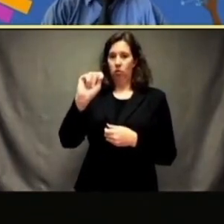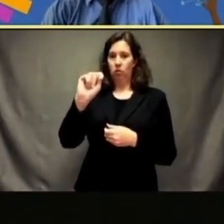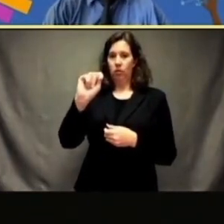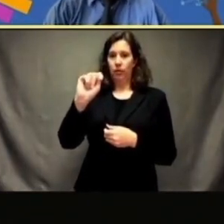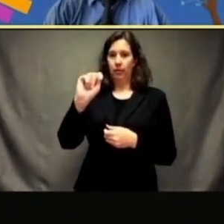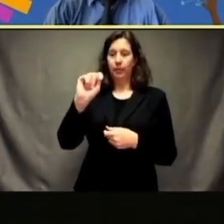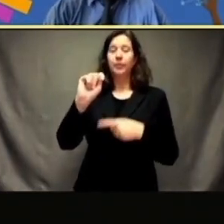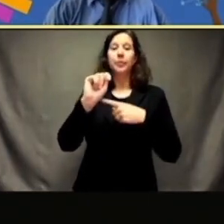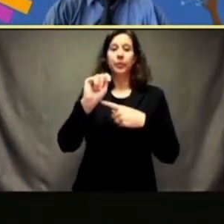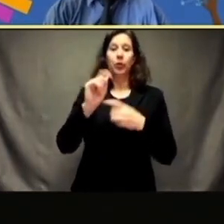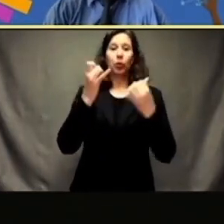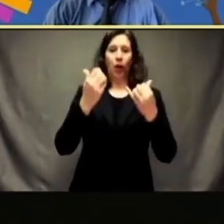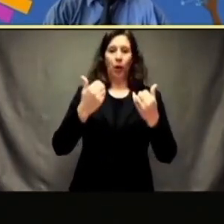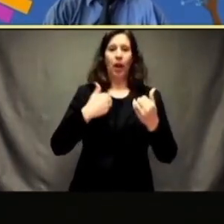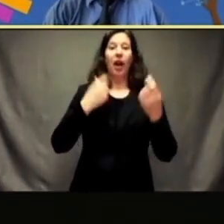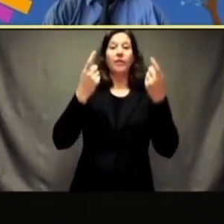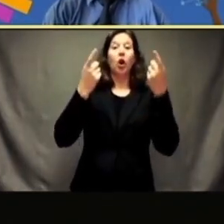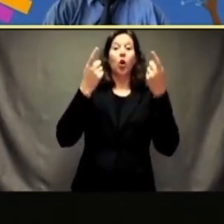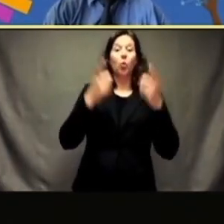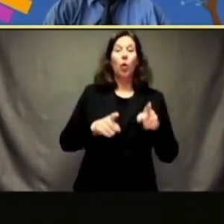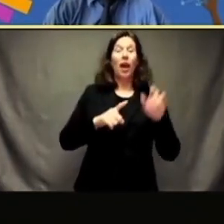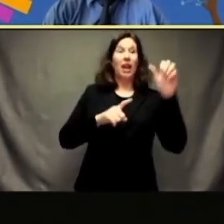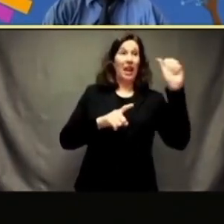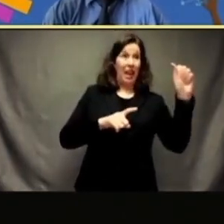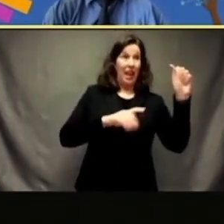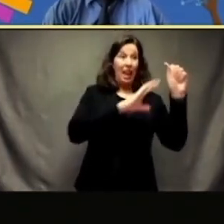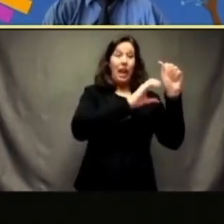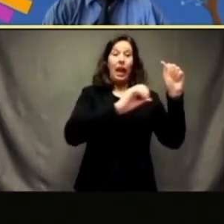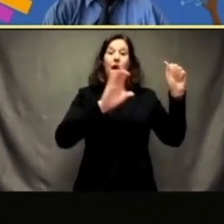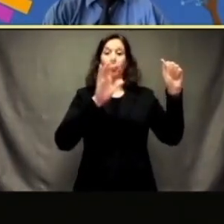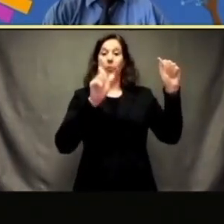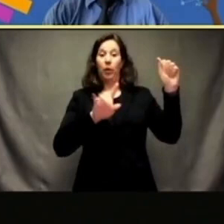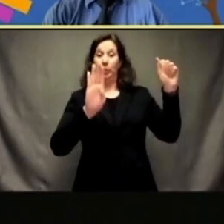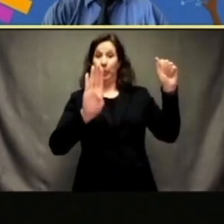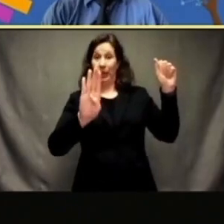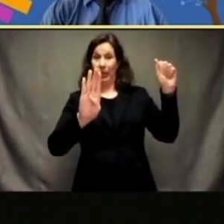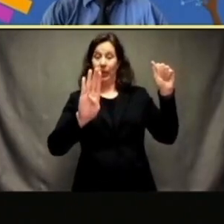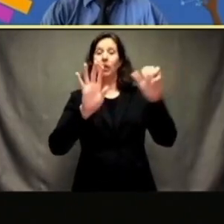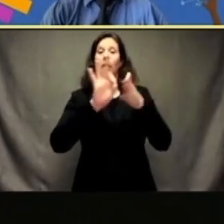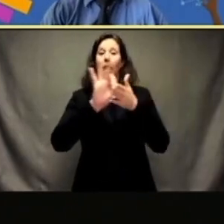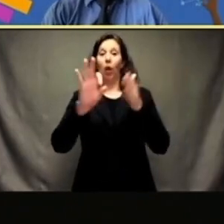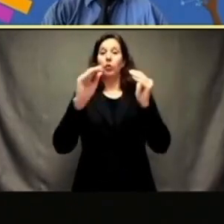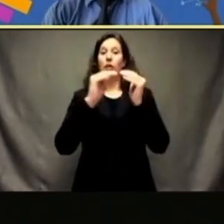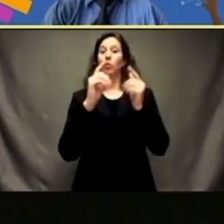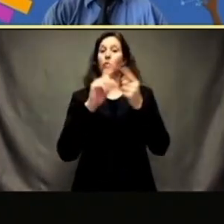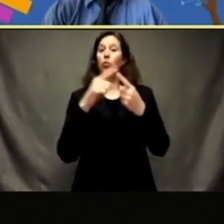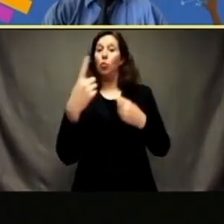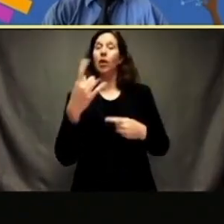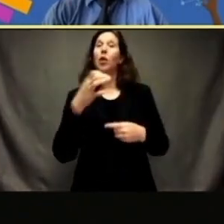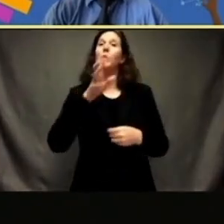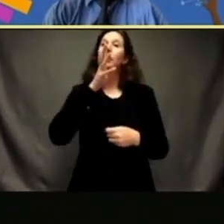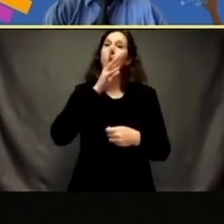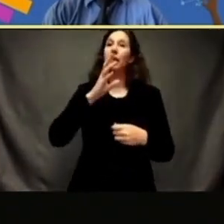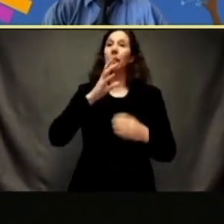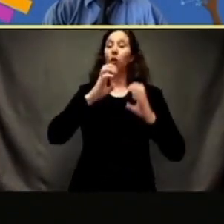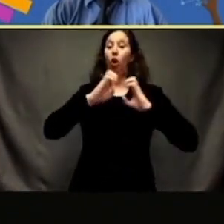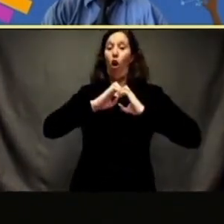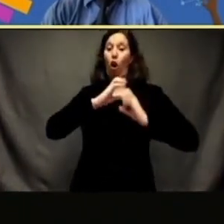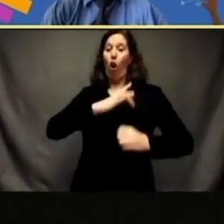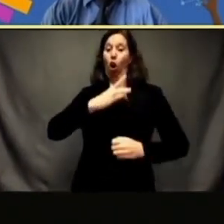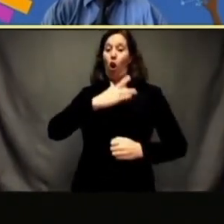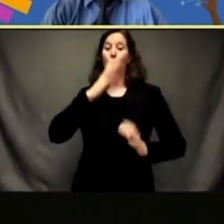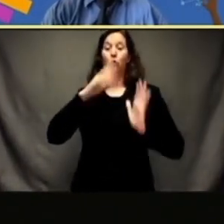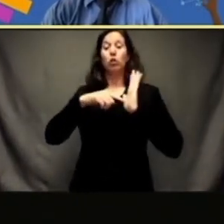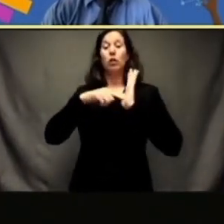So now I have when button A is pressed and B is pressed, when the counter is equal to 1, it's going to speak heart, it's going to display heart